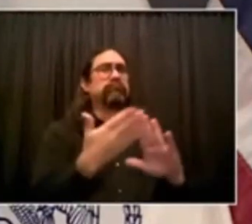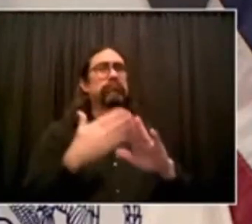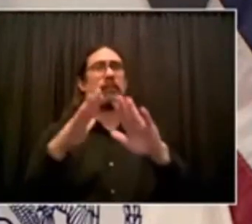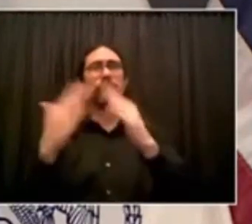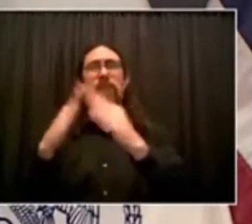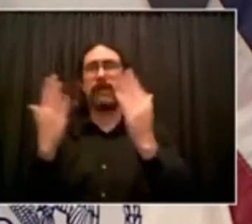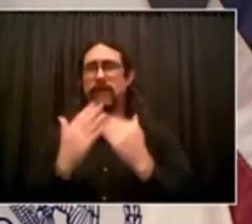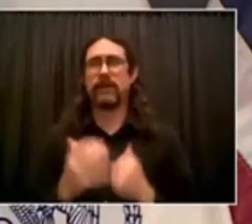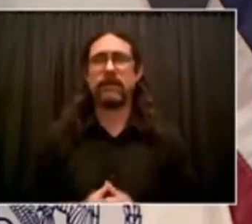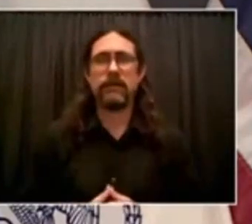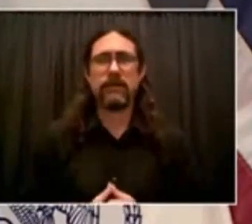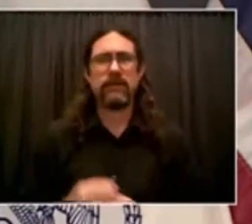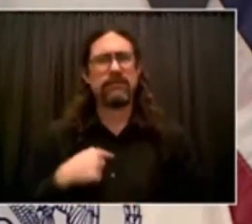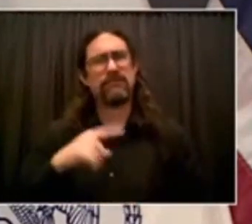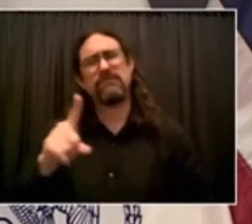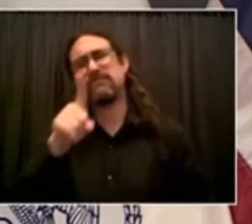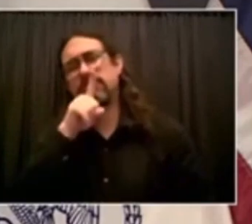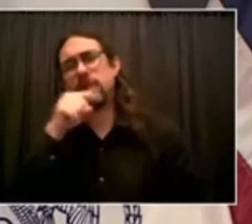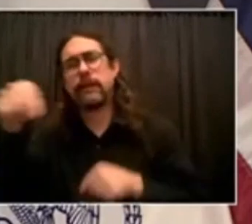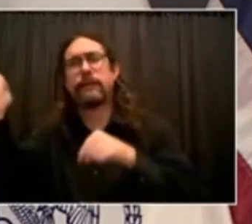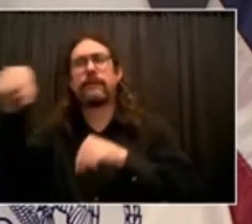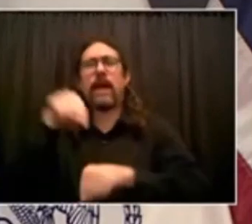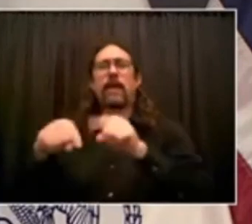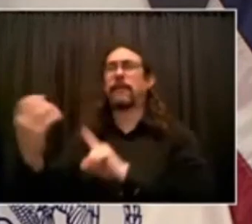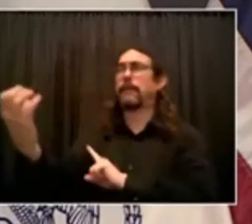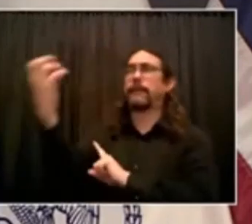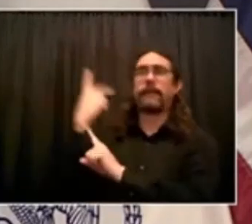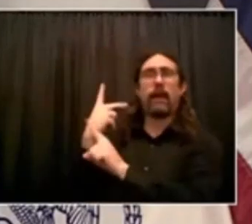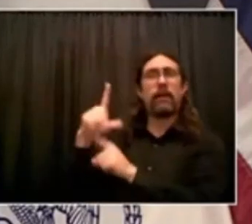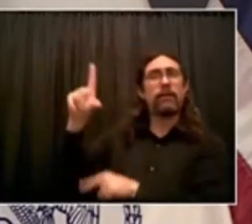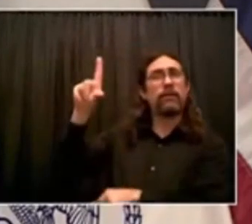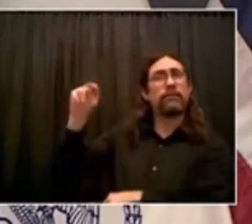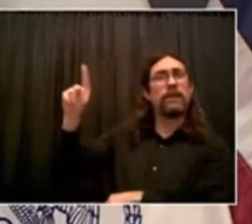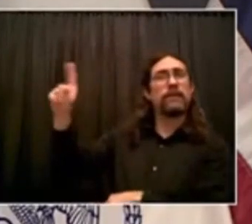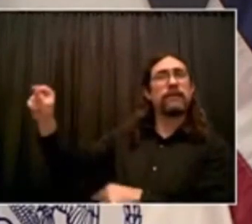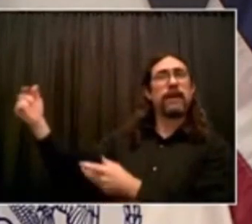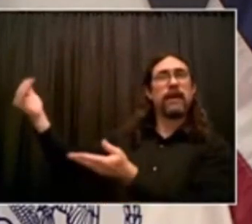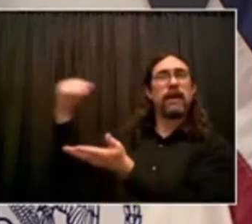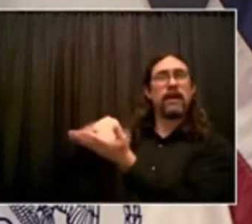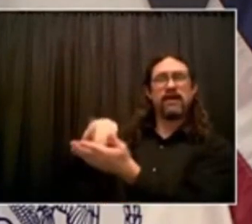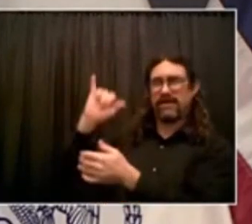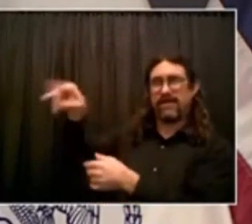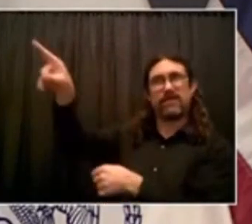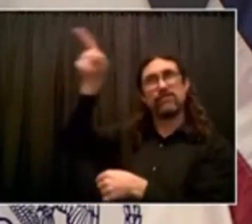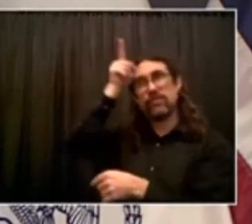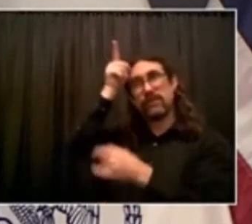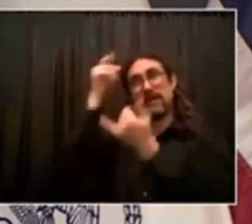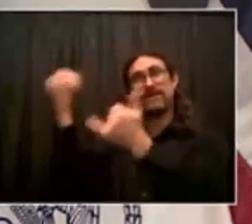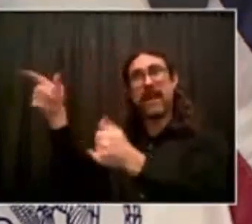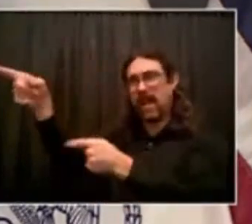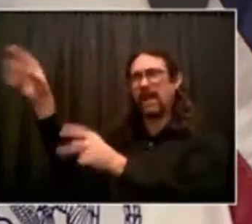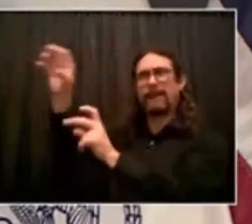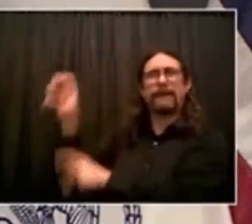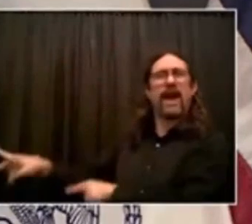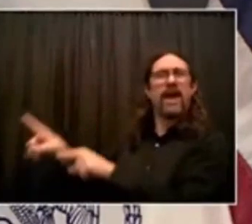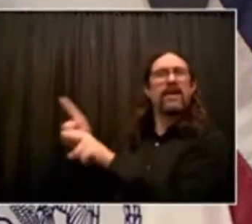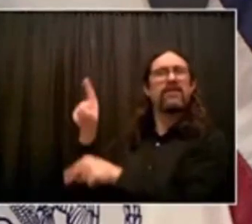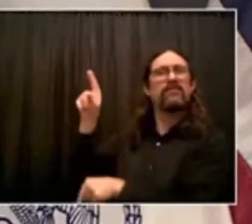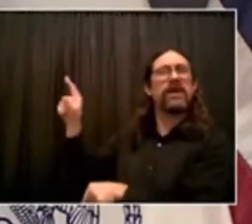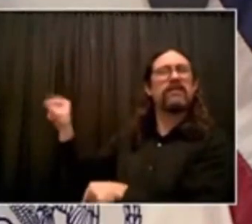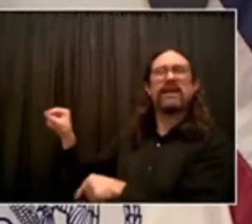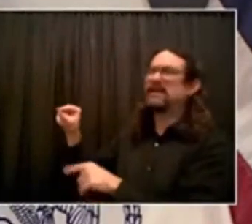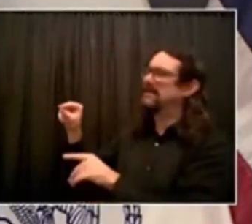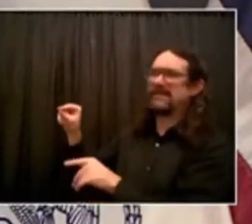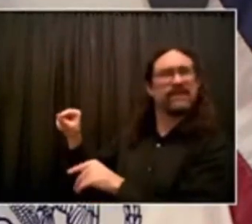allow to happen in New York City what's happening in Germany right now. We cannot let that happen. So look, bottom line,